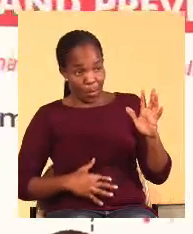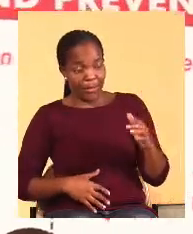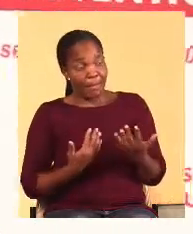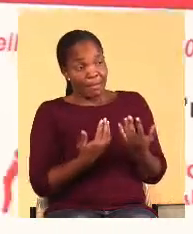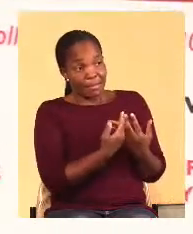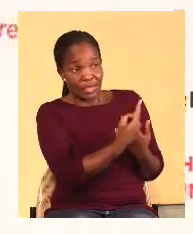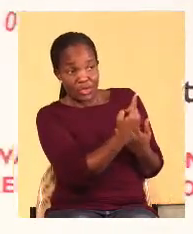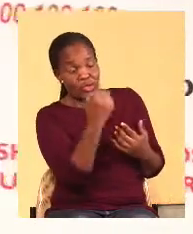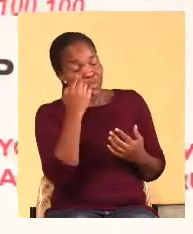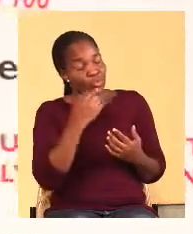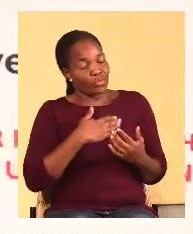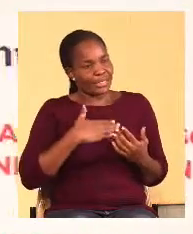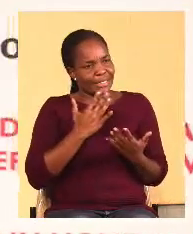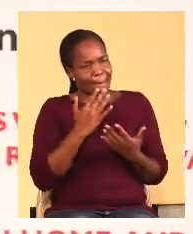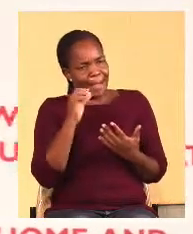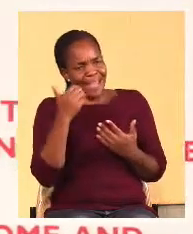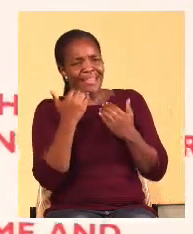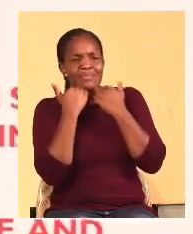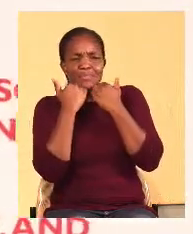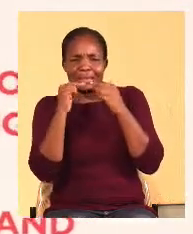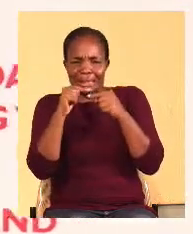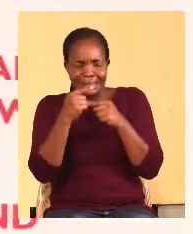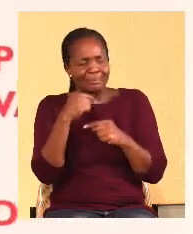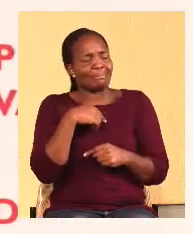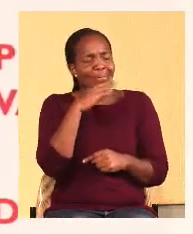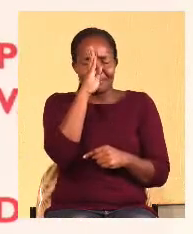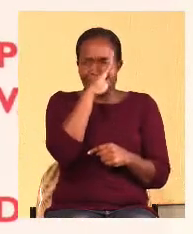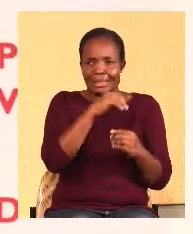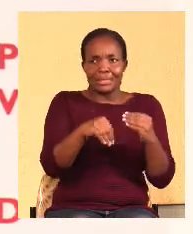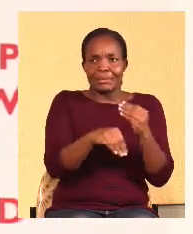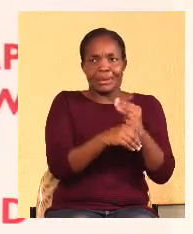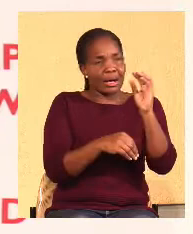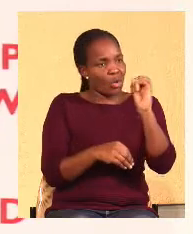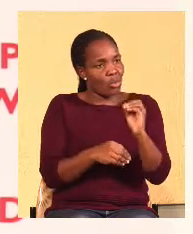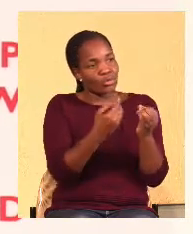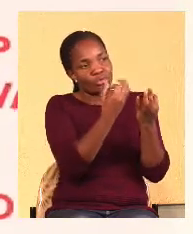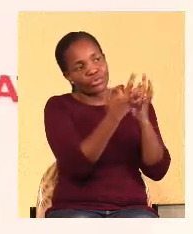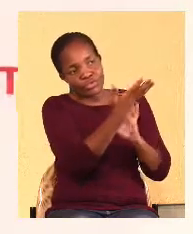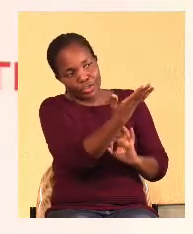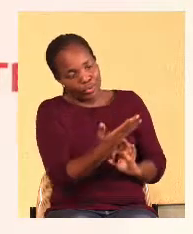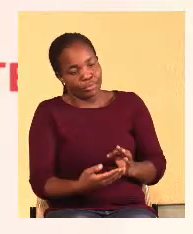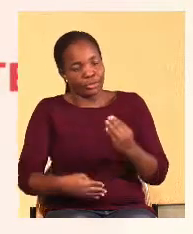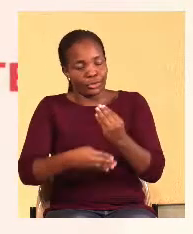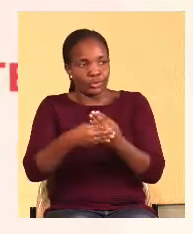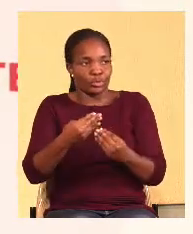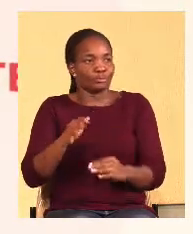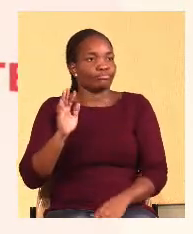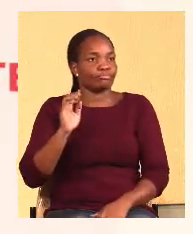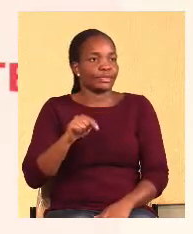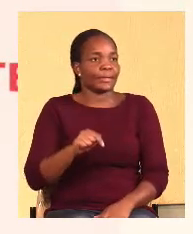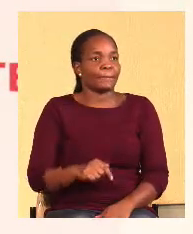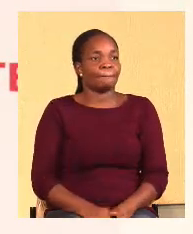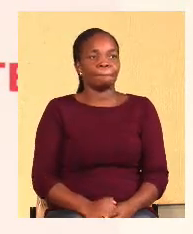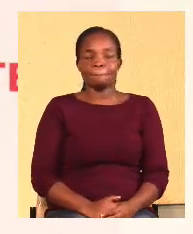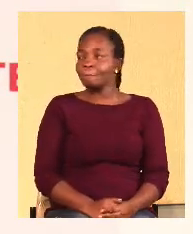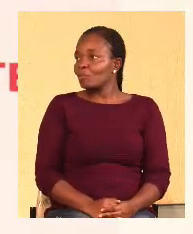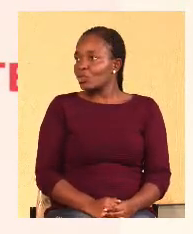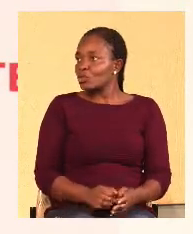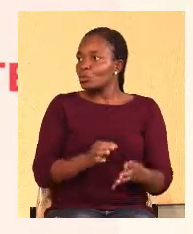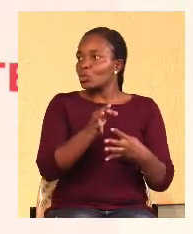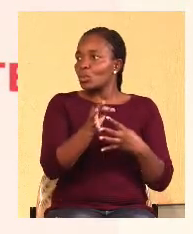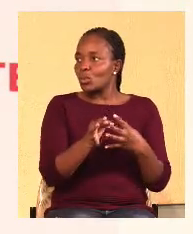that I've left out some of the issues that needs to be brought to the attention of the nation, please feel free to use this opportunity to clarify